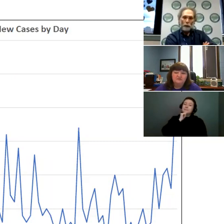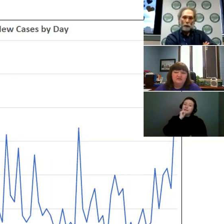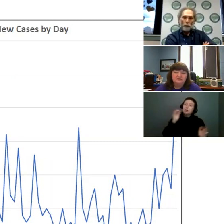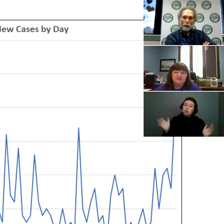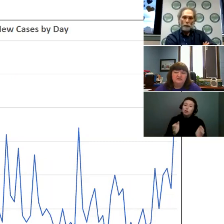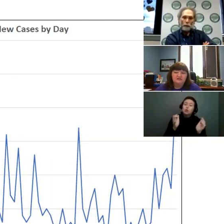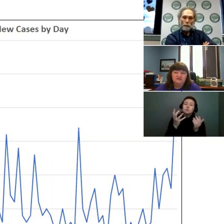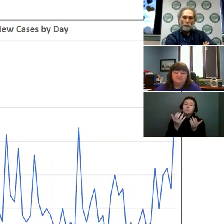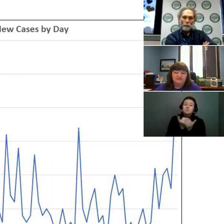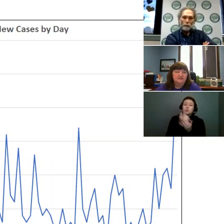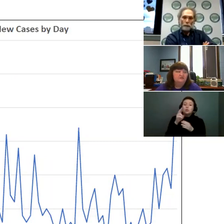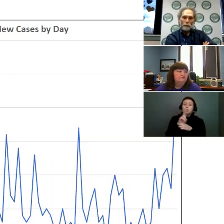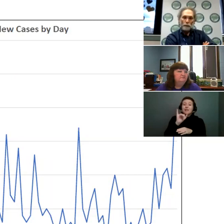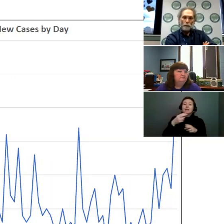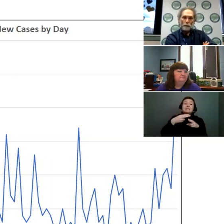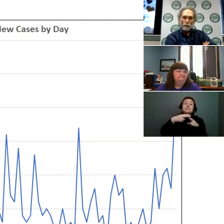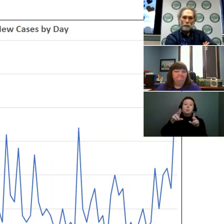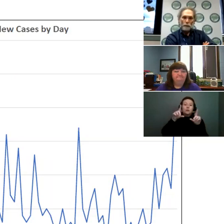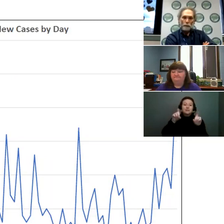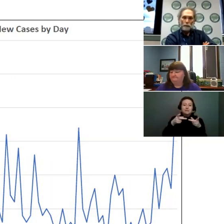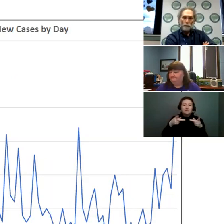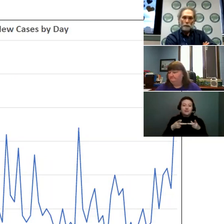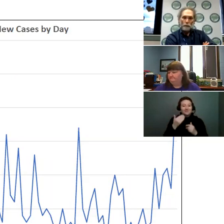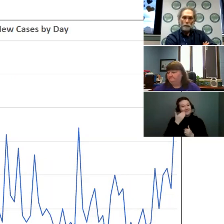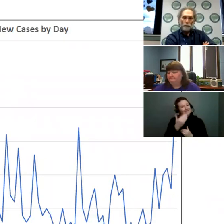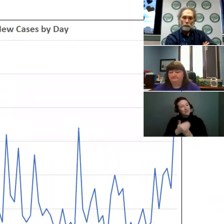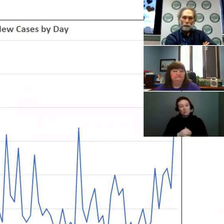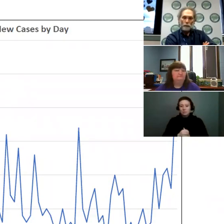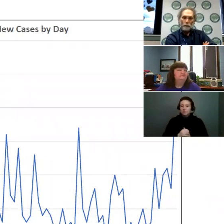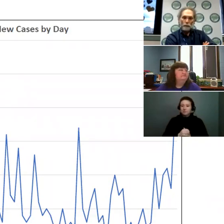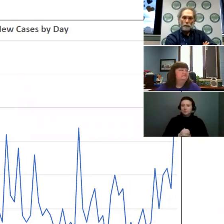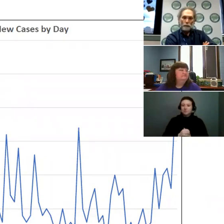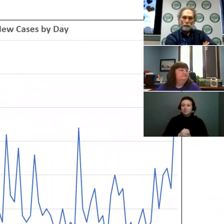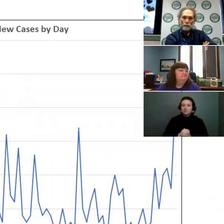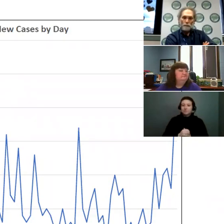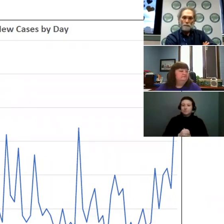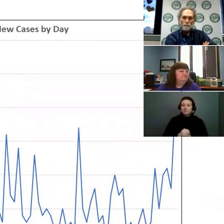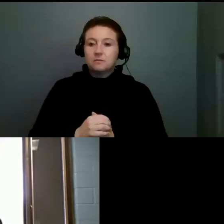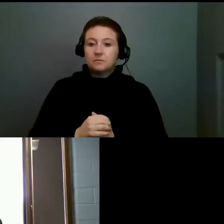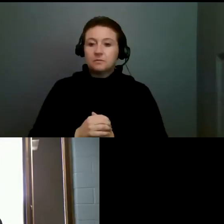this temporary testing site. Thank you.